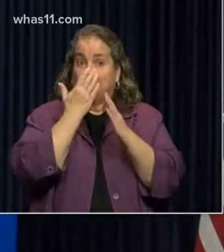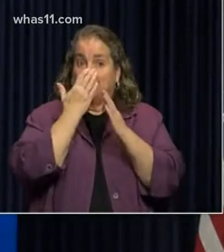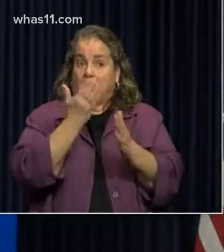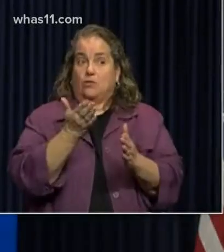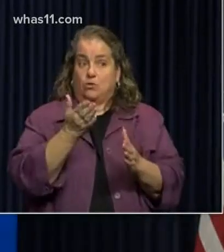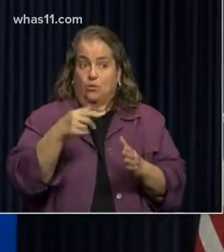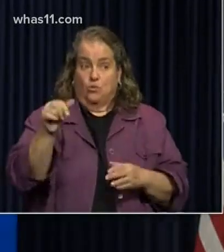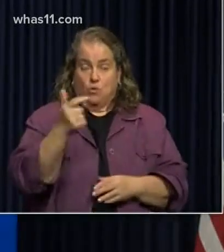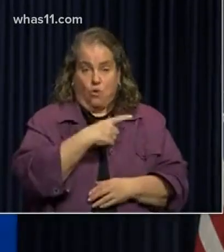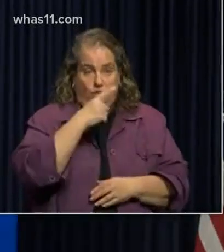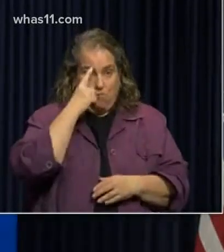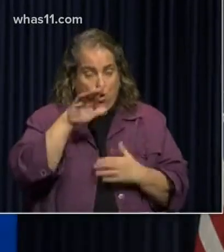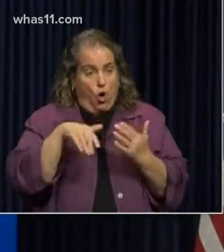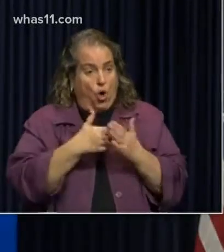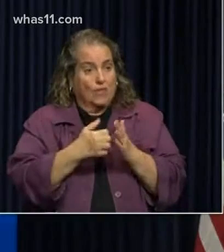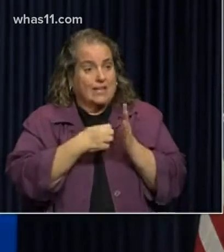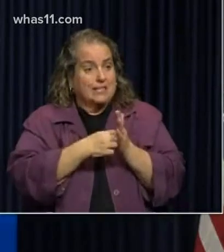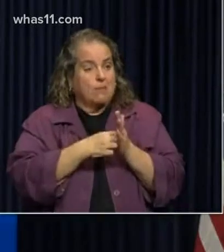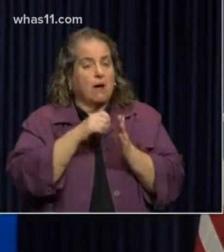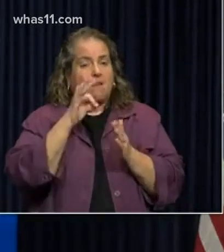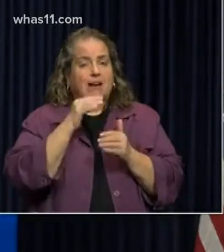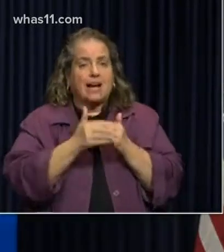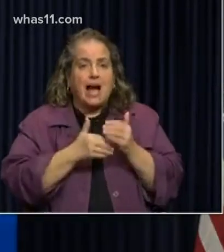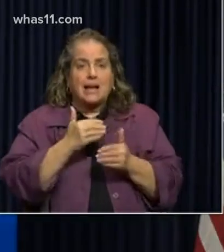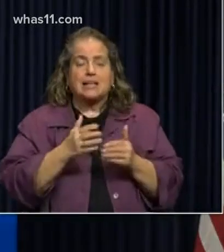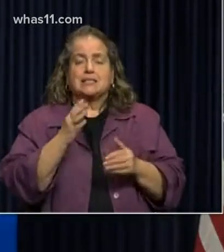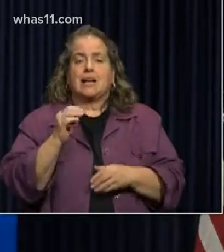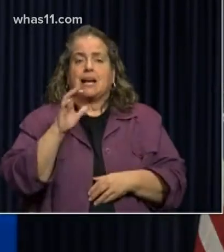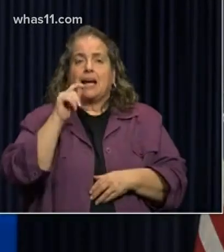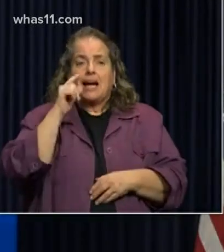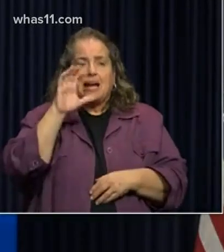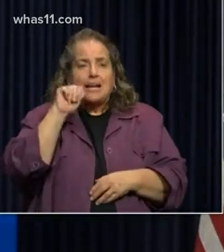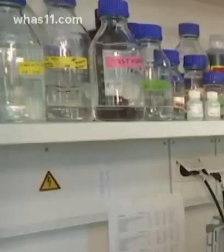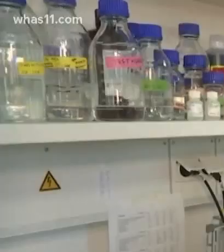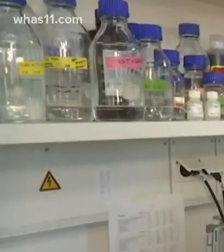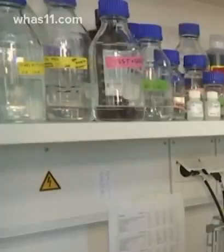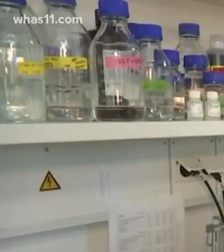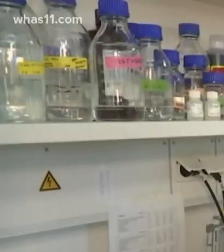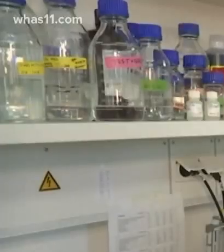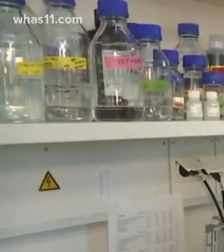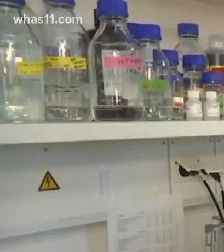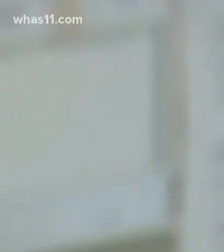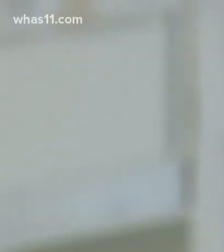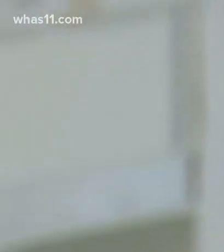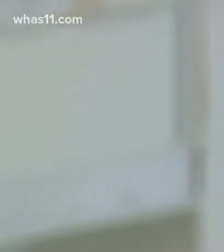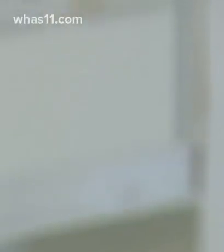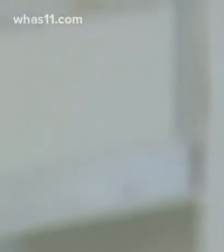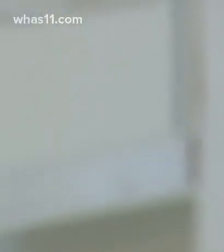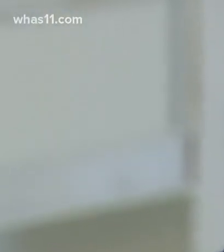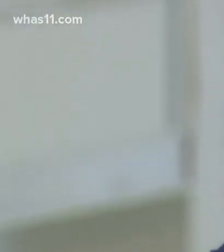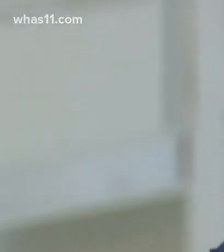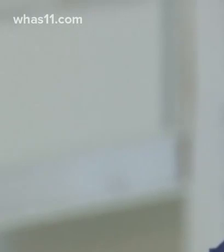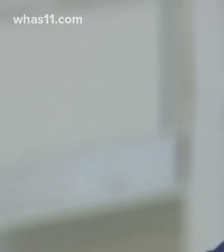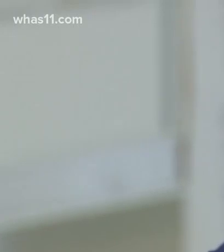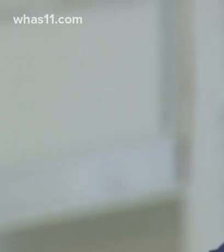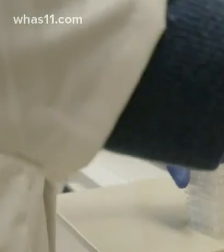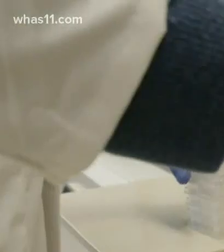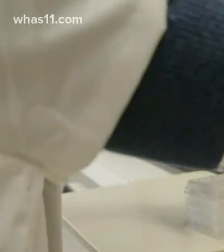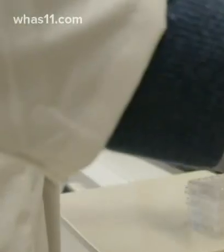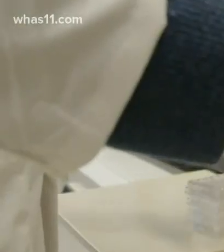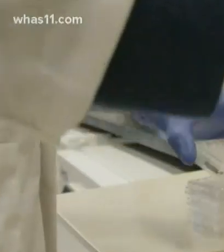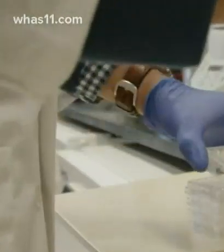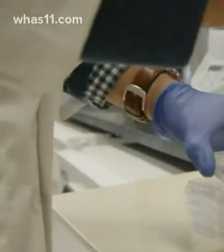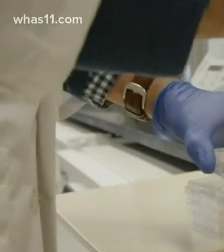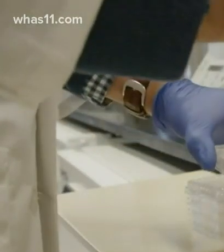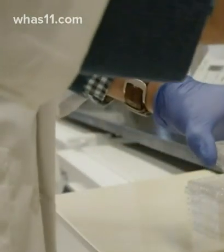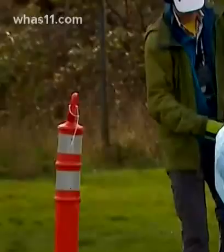health commissioner, Dr. Stephen Stack, says the next few weeks are crucial as the state expects to hit a surge in cases soon. Beshear